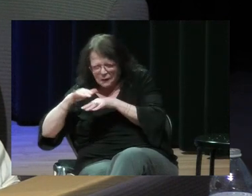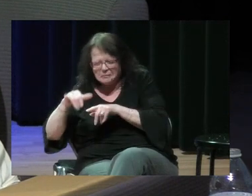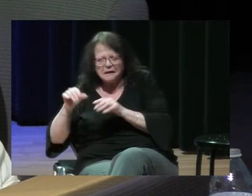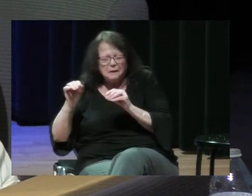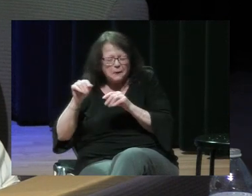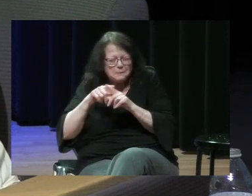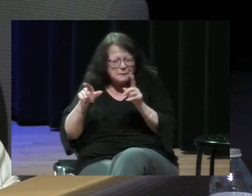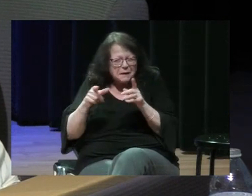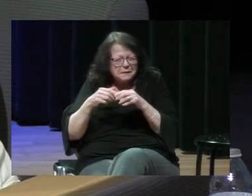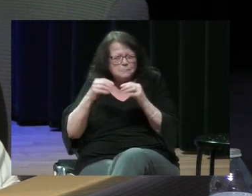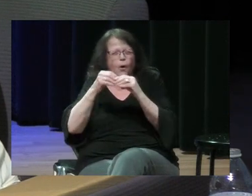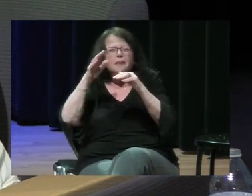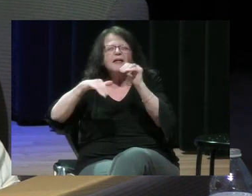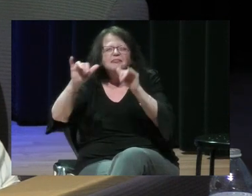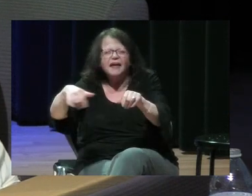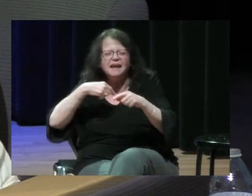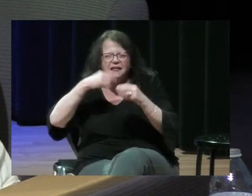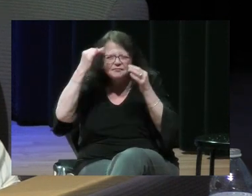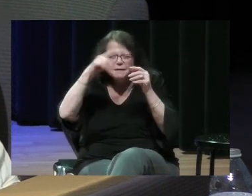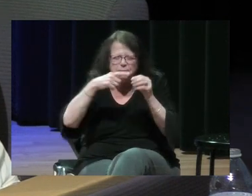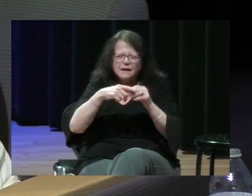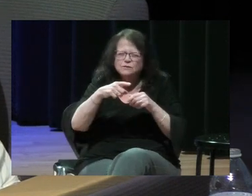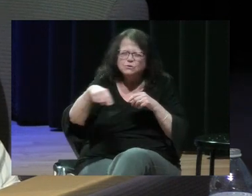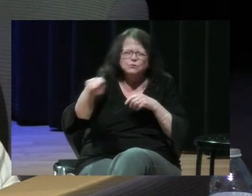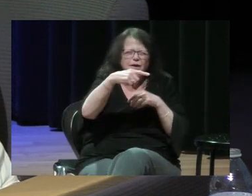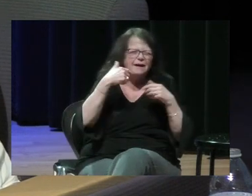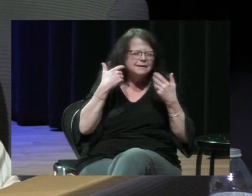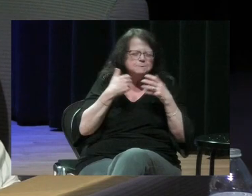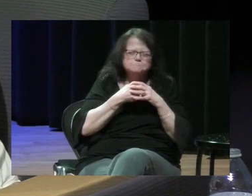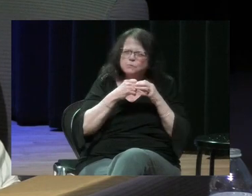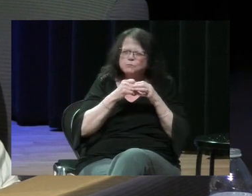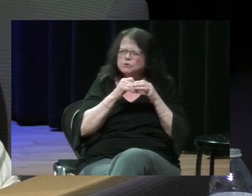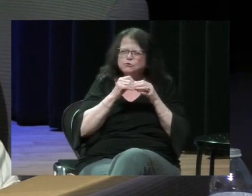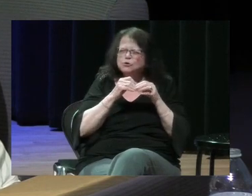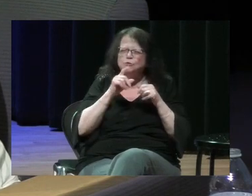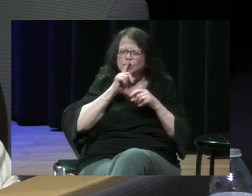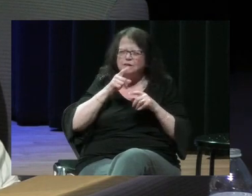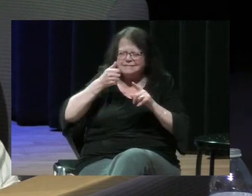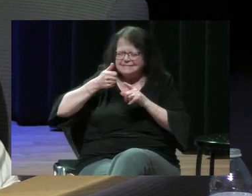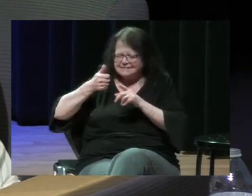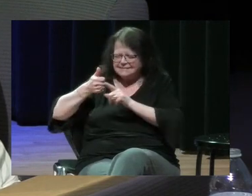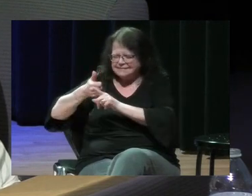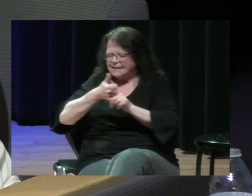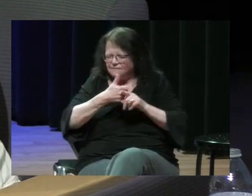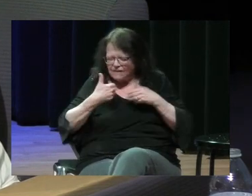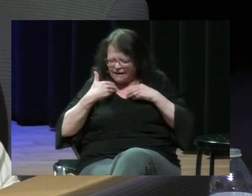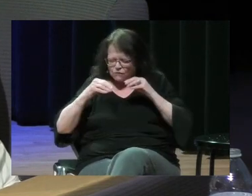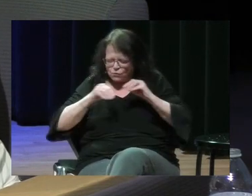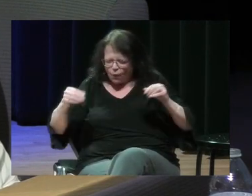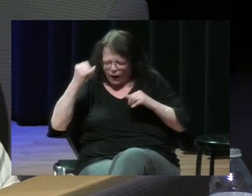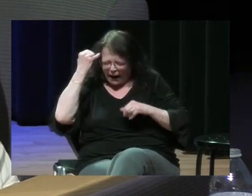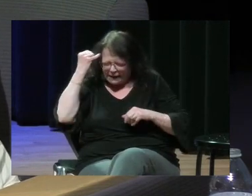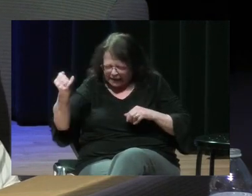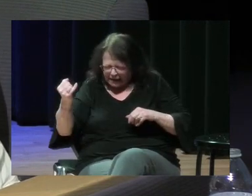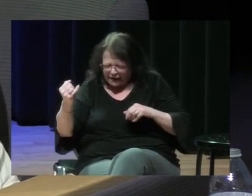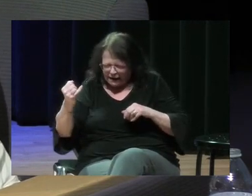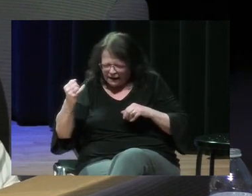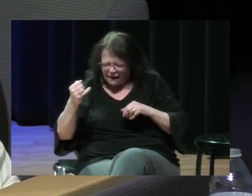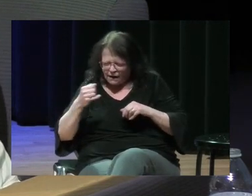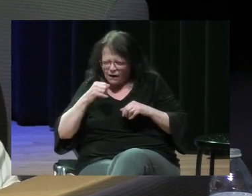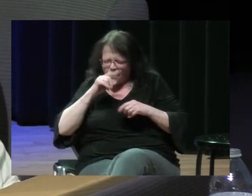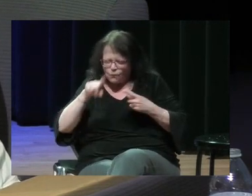doing this is that you have no idea when you are just constantly talking in